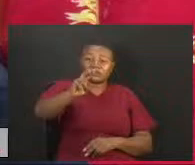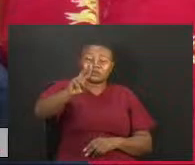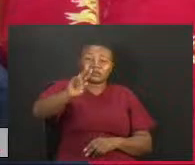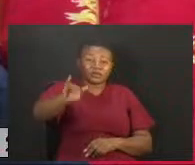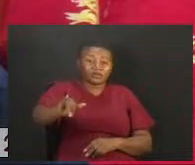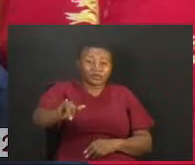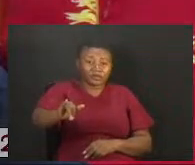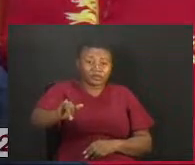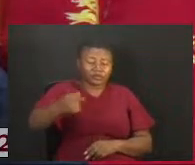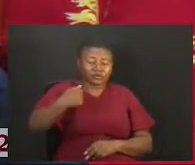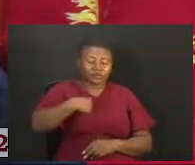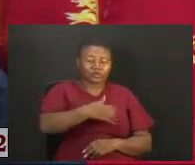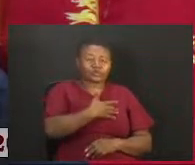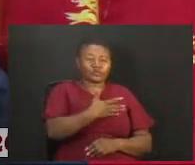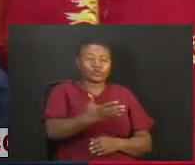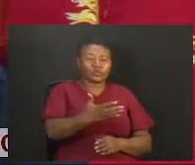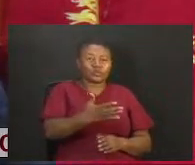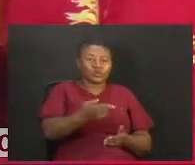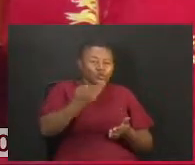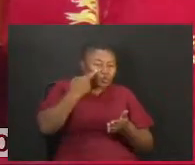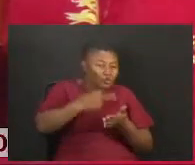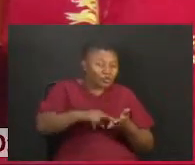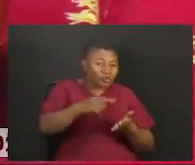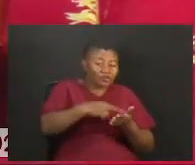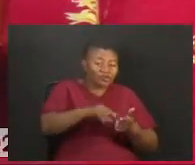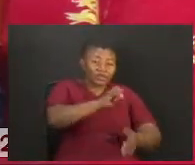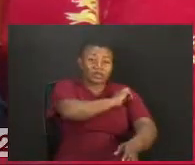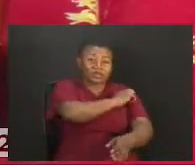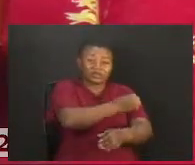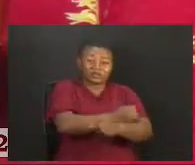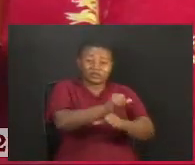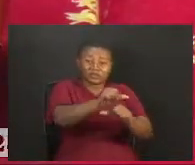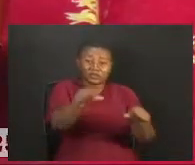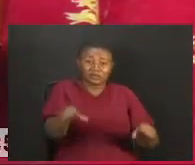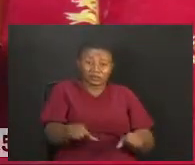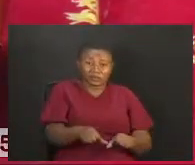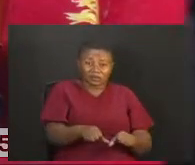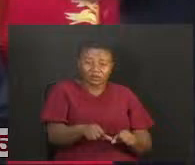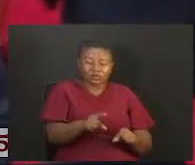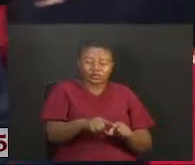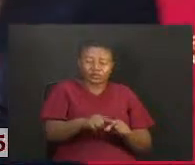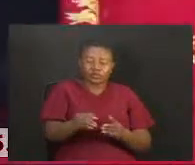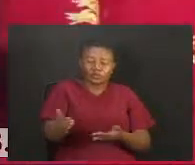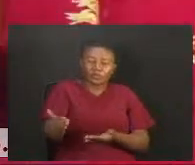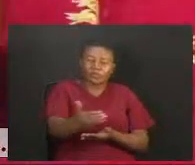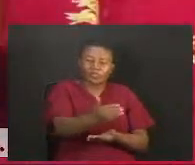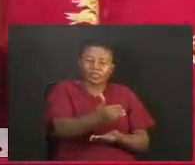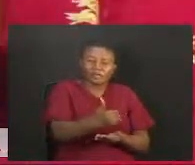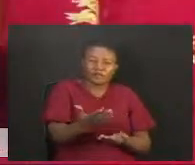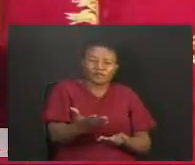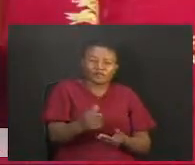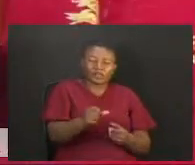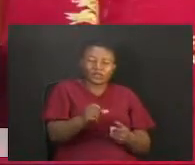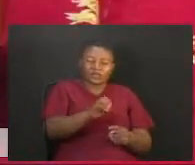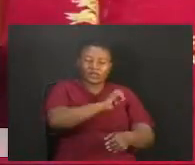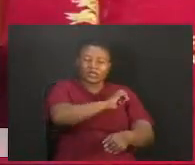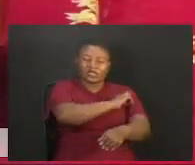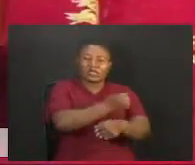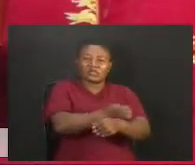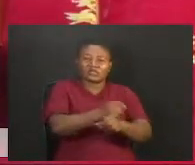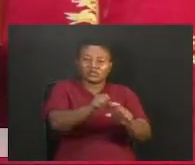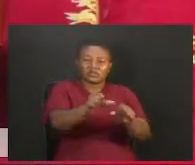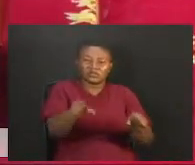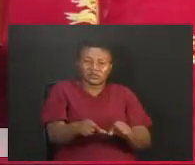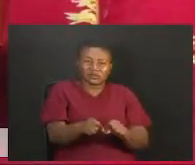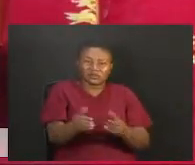review the Energy Sector Levies Act to consolidate the energy debt recovery, the Energy Sector Recovery Levy,